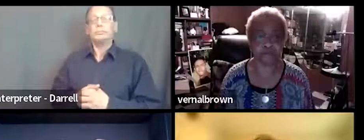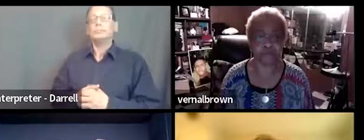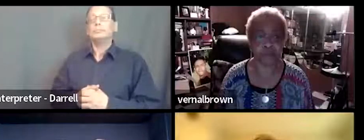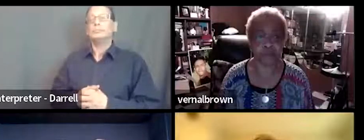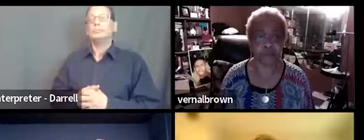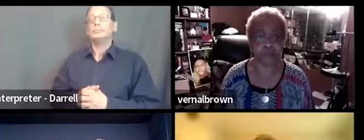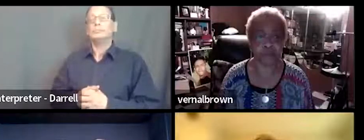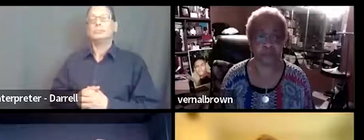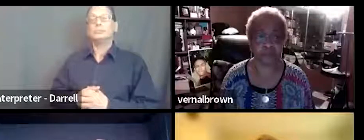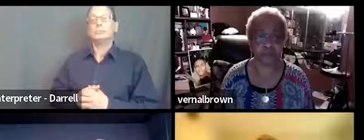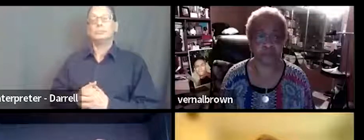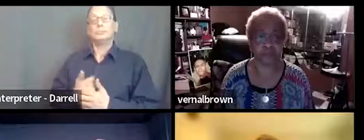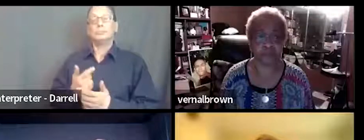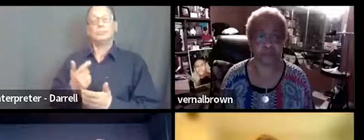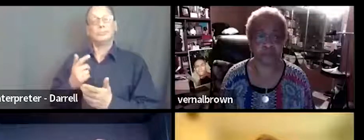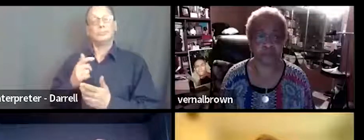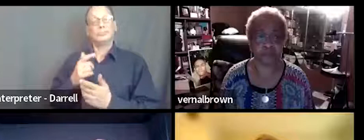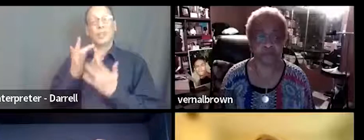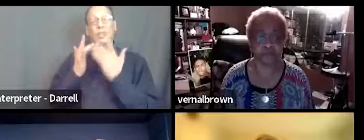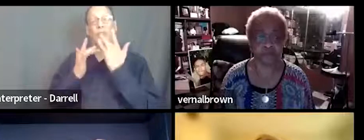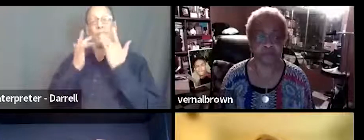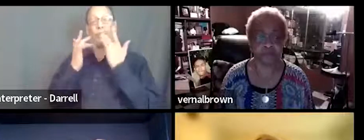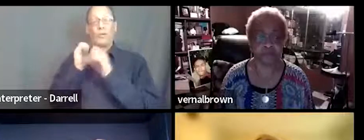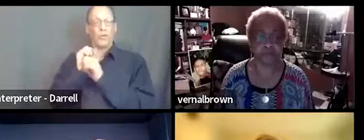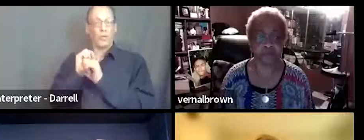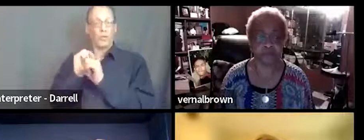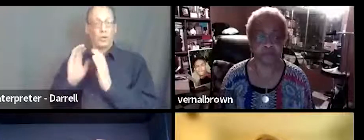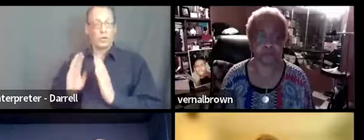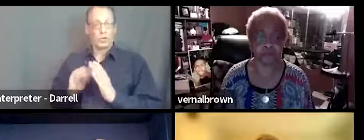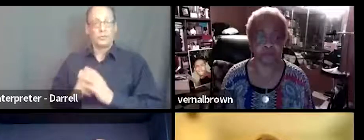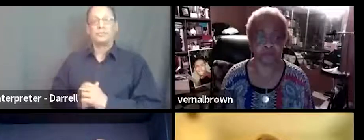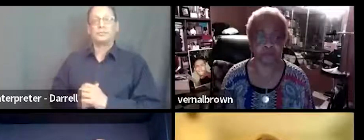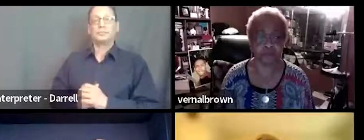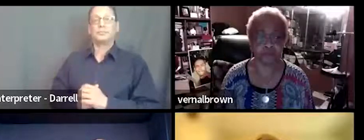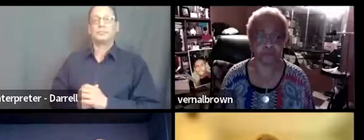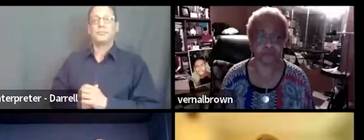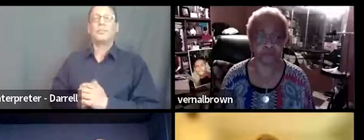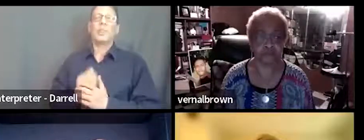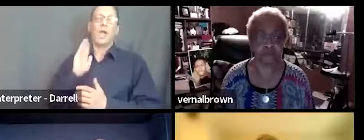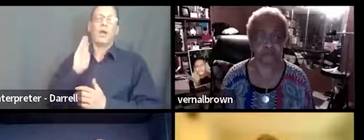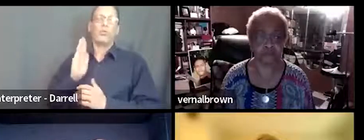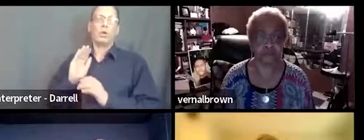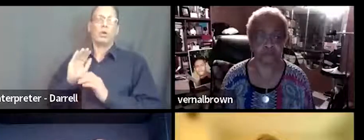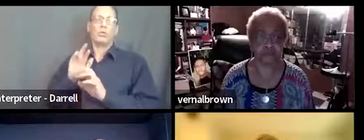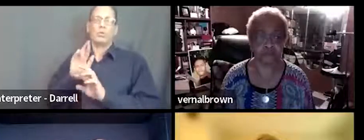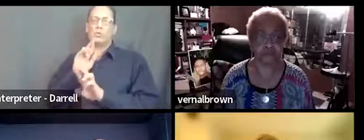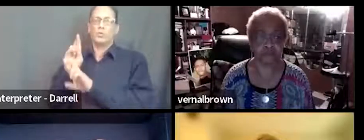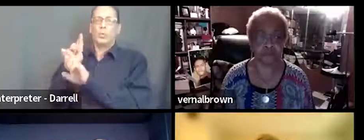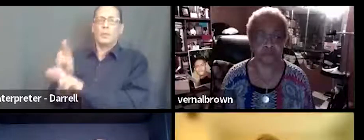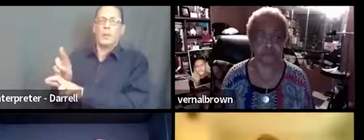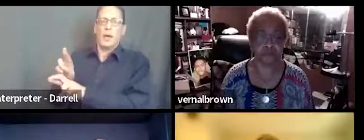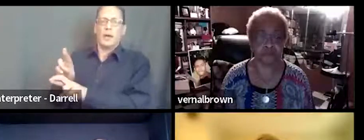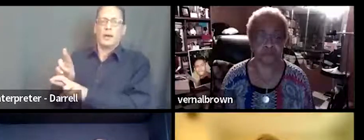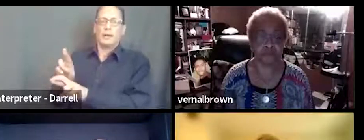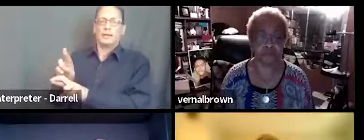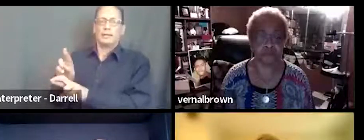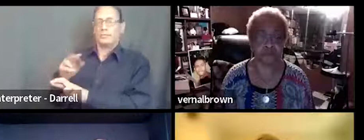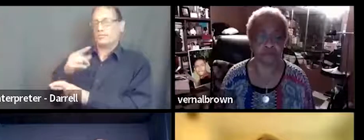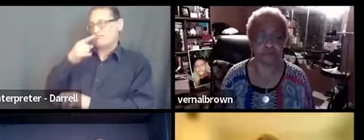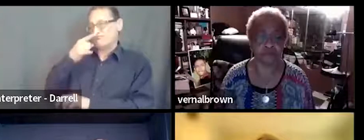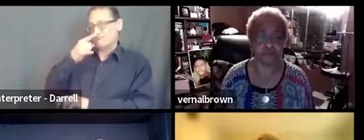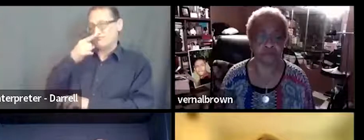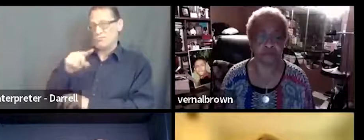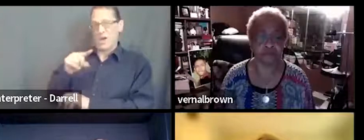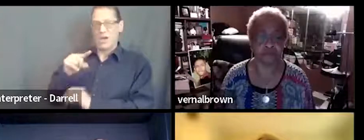labor crunch that we have seen. But I will draft a formal reply, and I'm happy to copy the